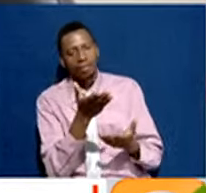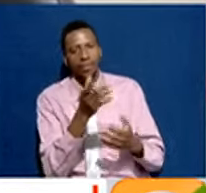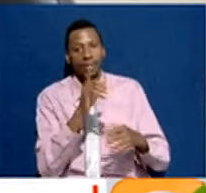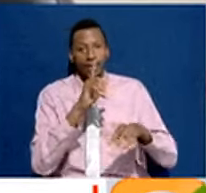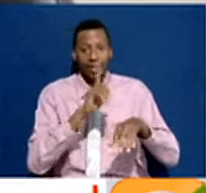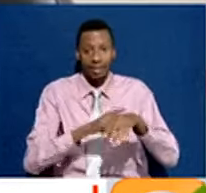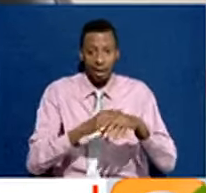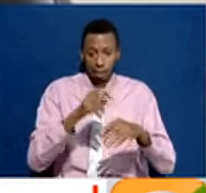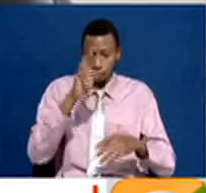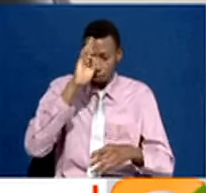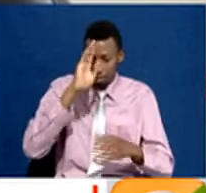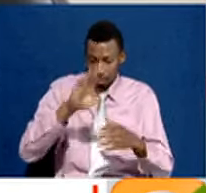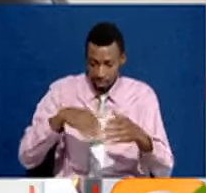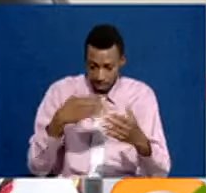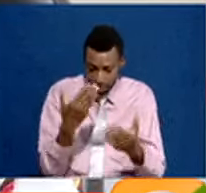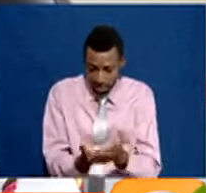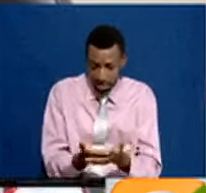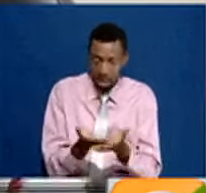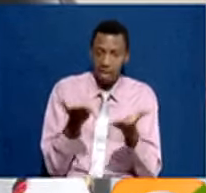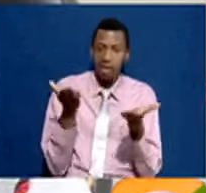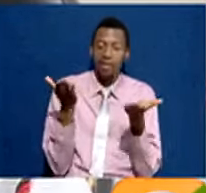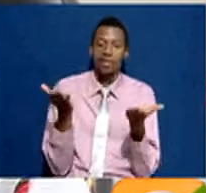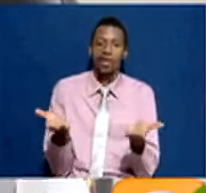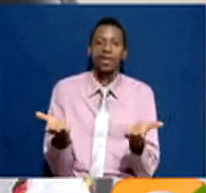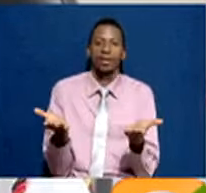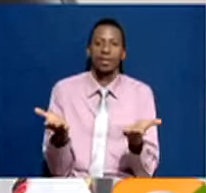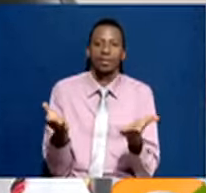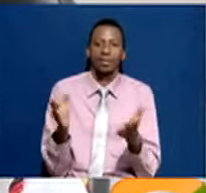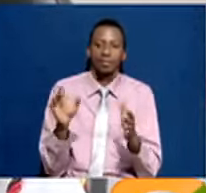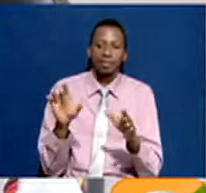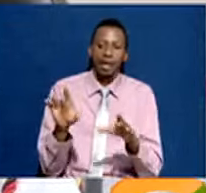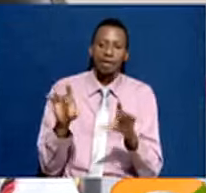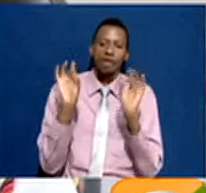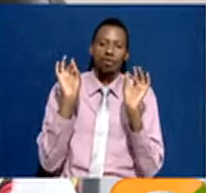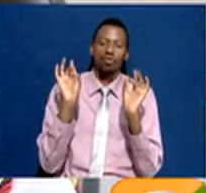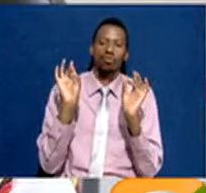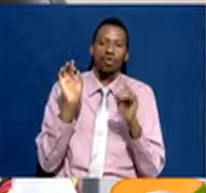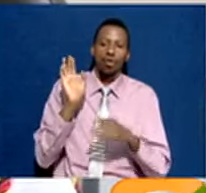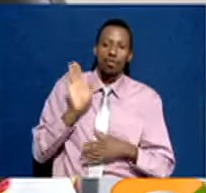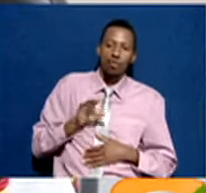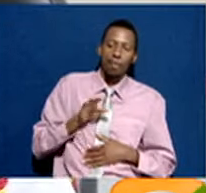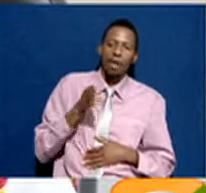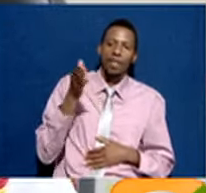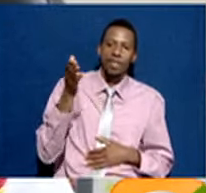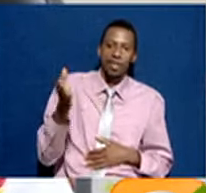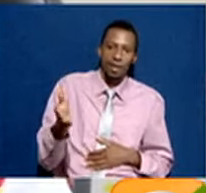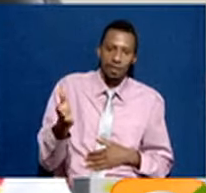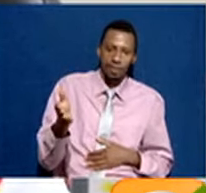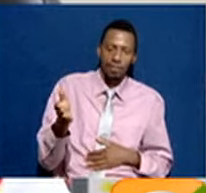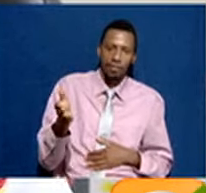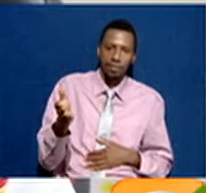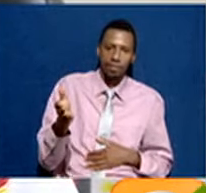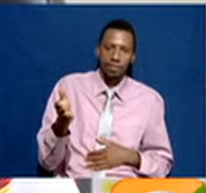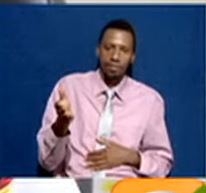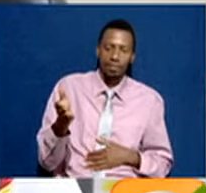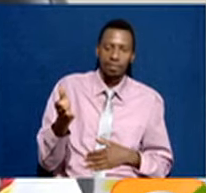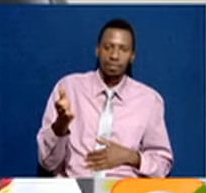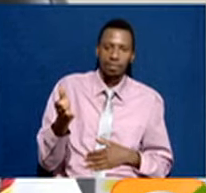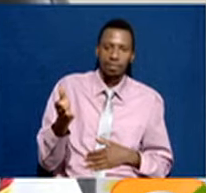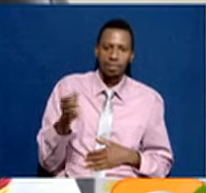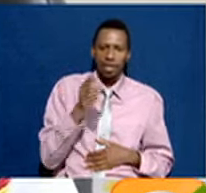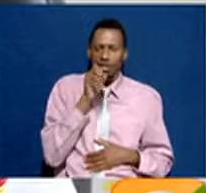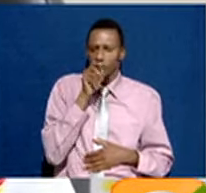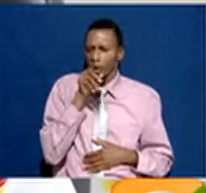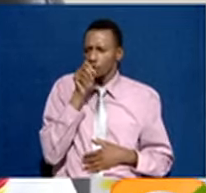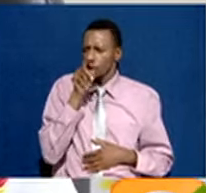the police officers arrived there, they found the woman was